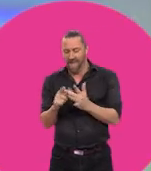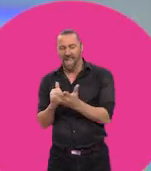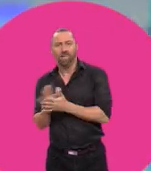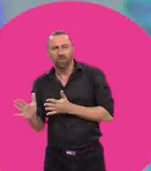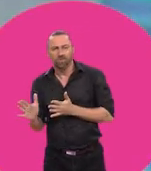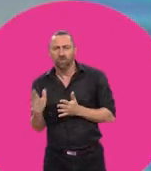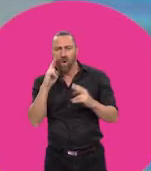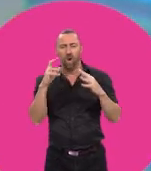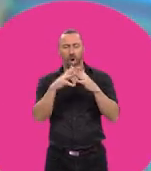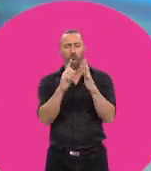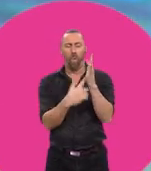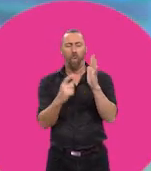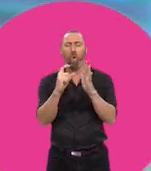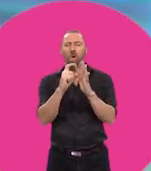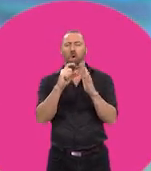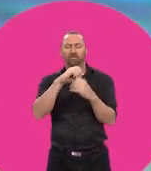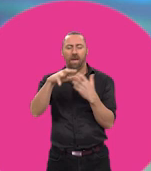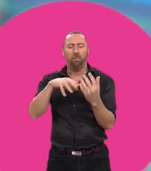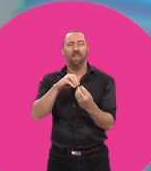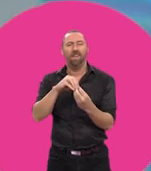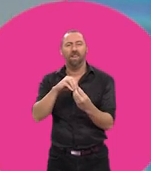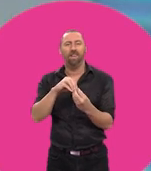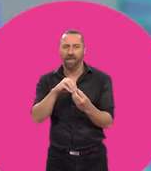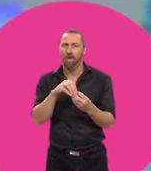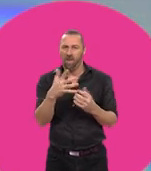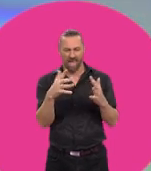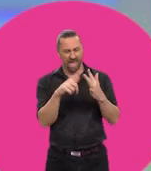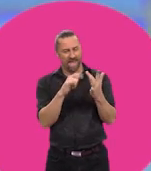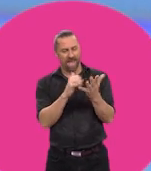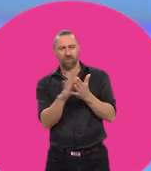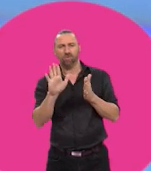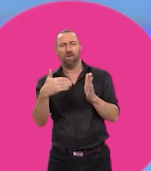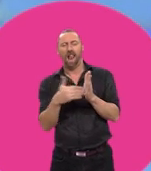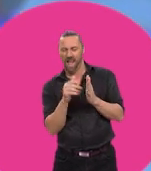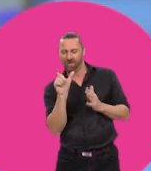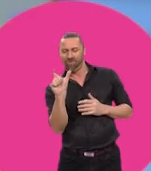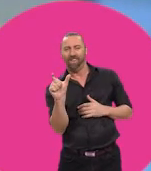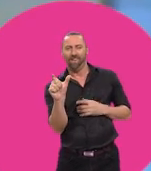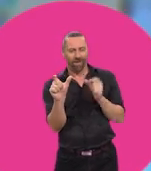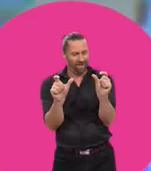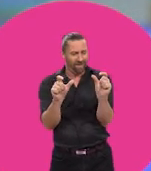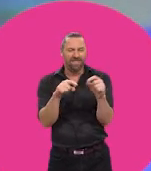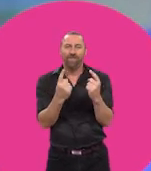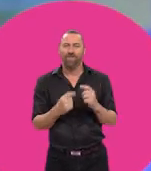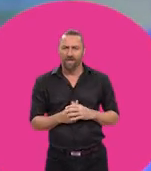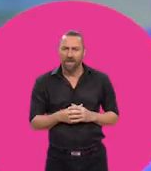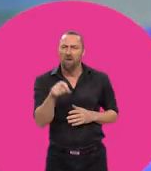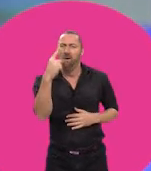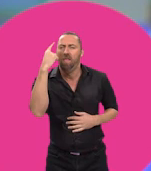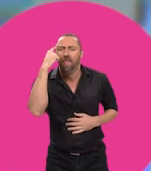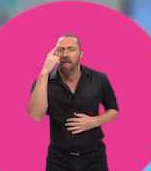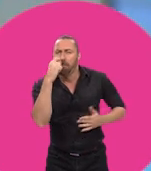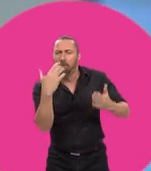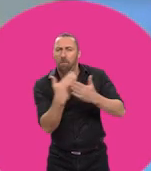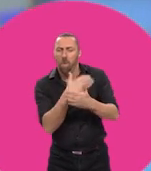same word family because they both end in ish. Can you think of any other words that